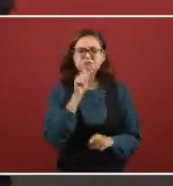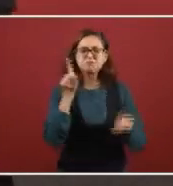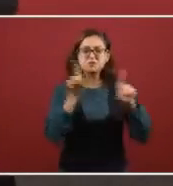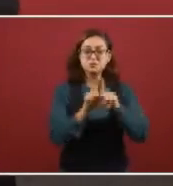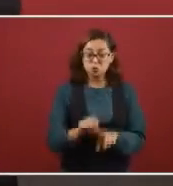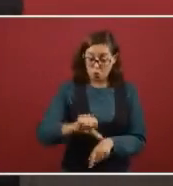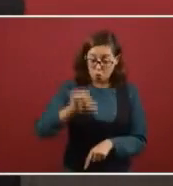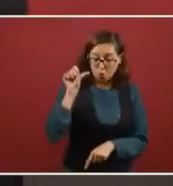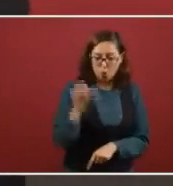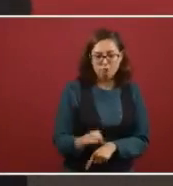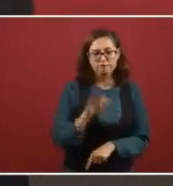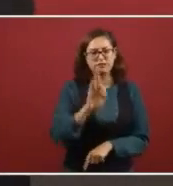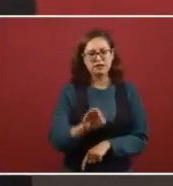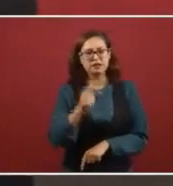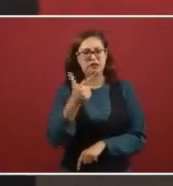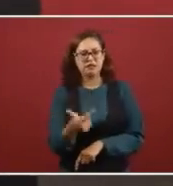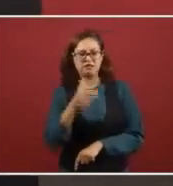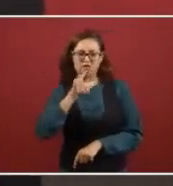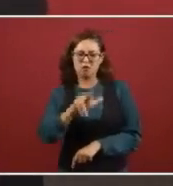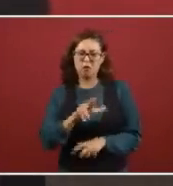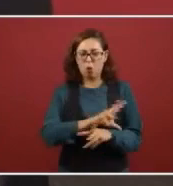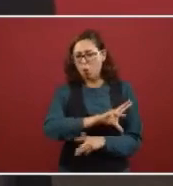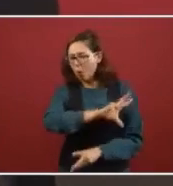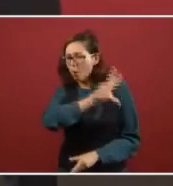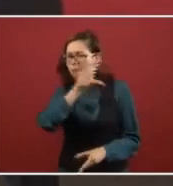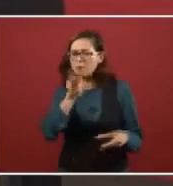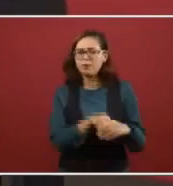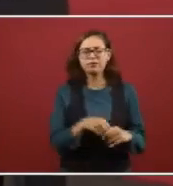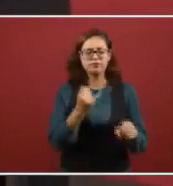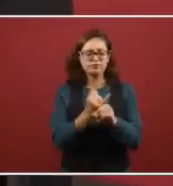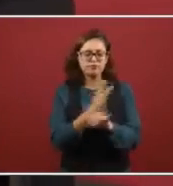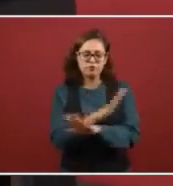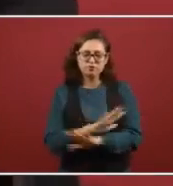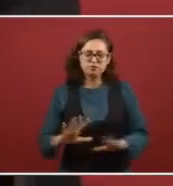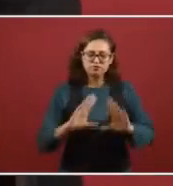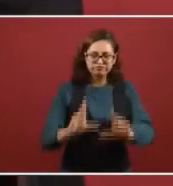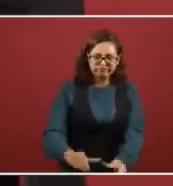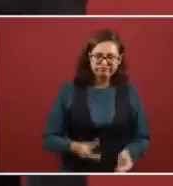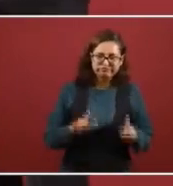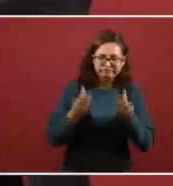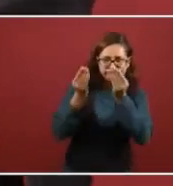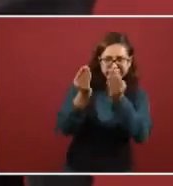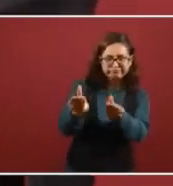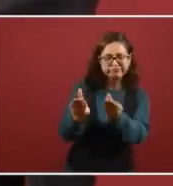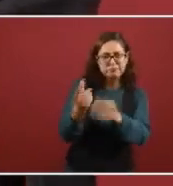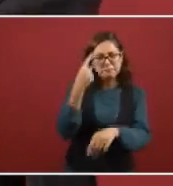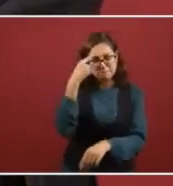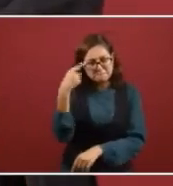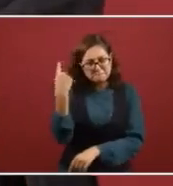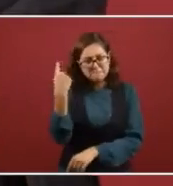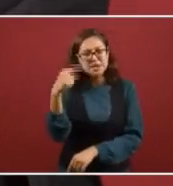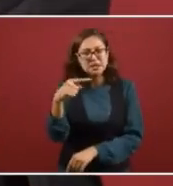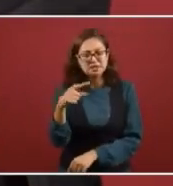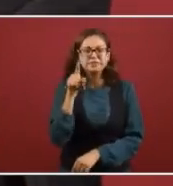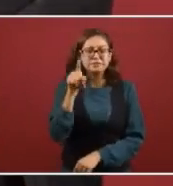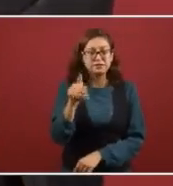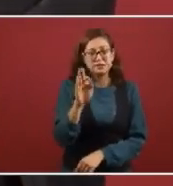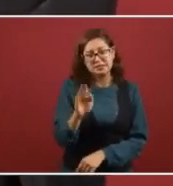go to the Attorney General of the Republic, all the elements that we've found so far,